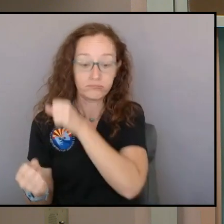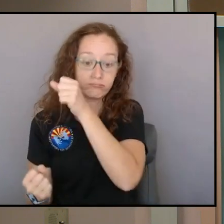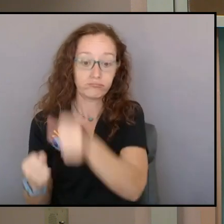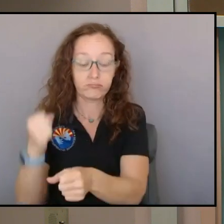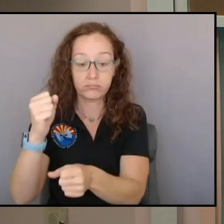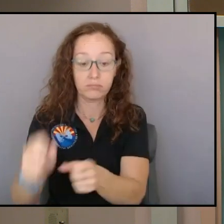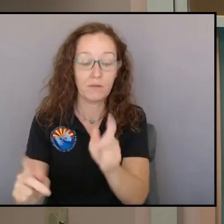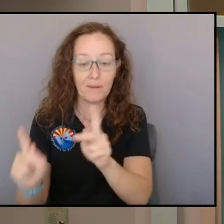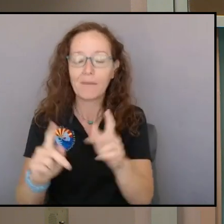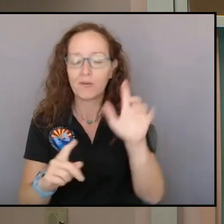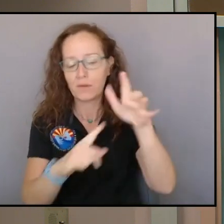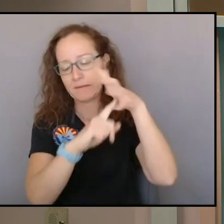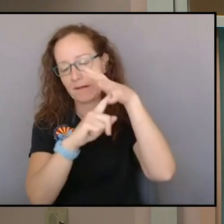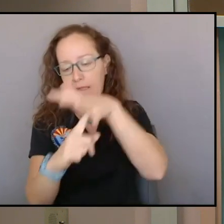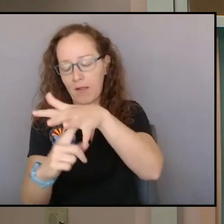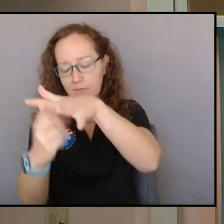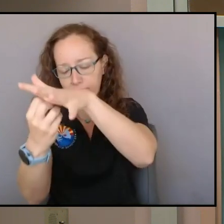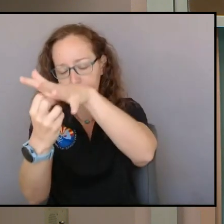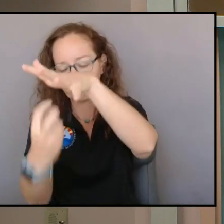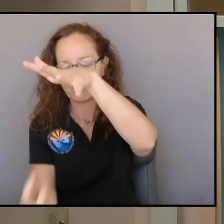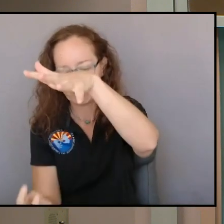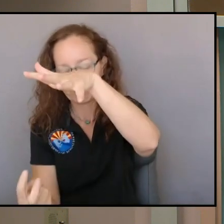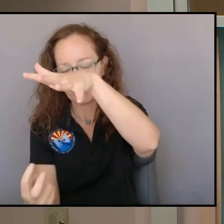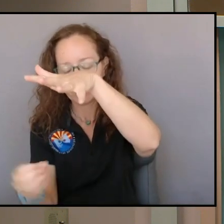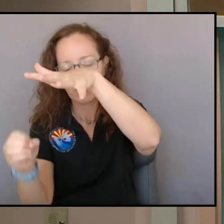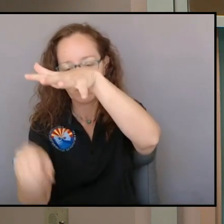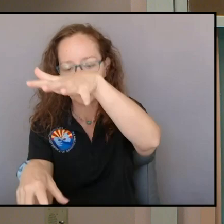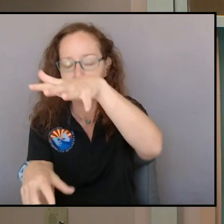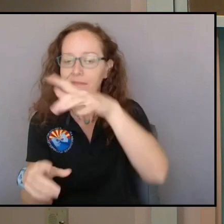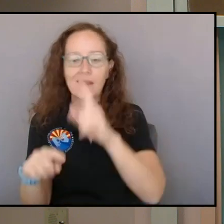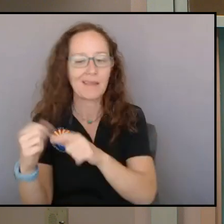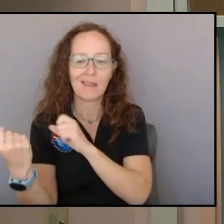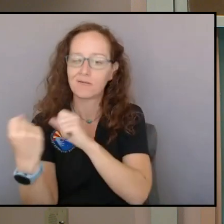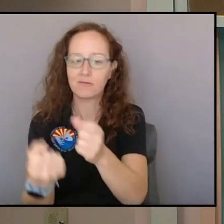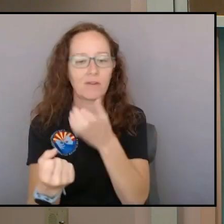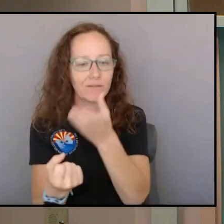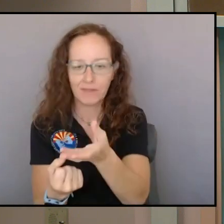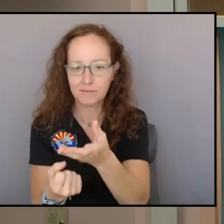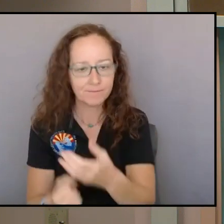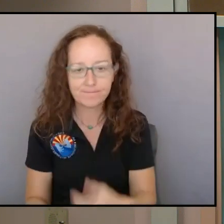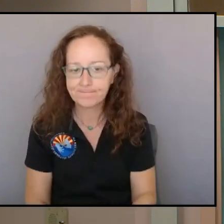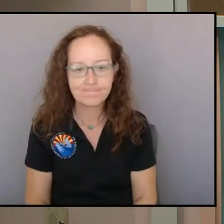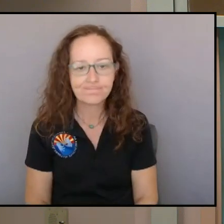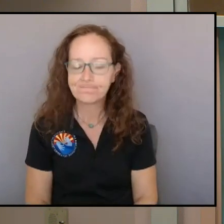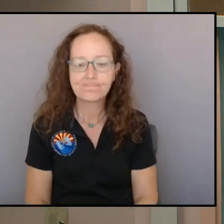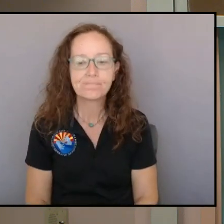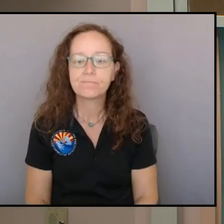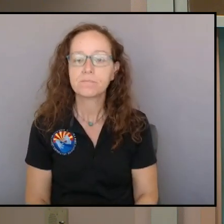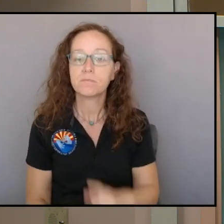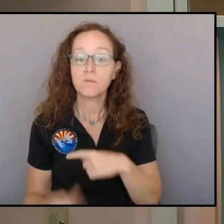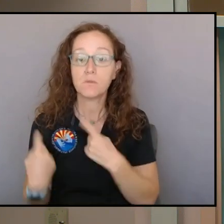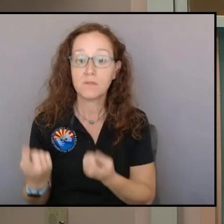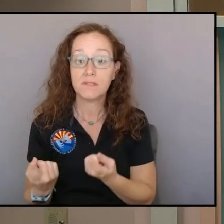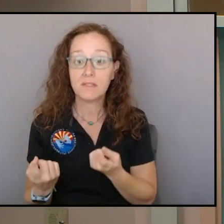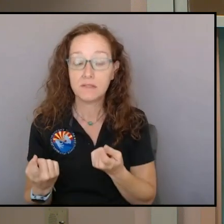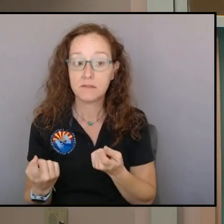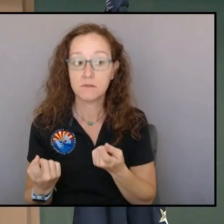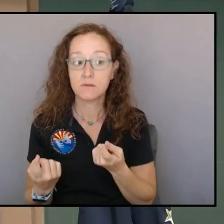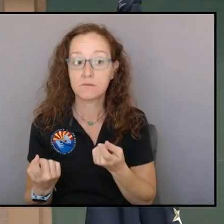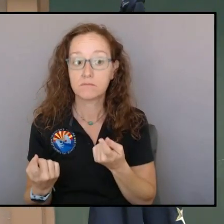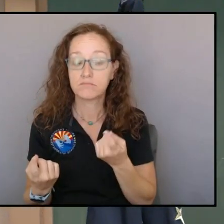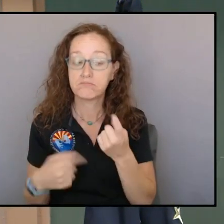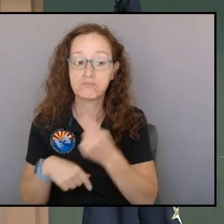can't drive. So we have been, the last few days since we took the fire, having crews starting to scout.